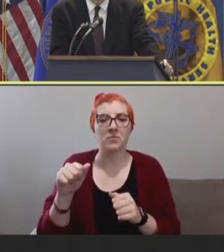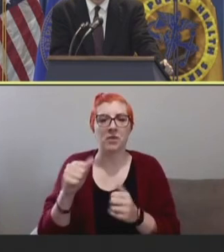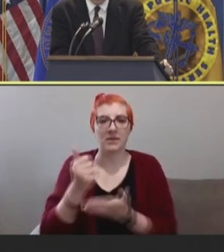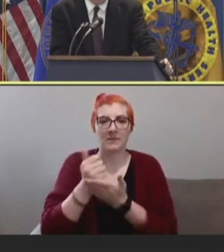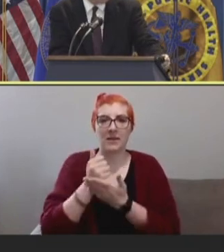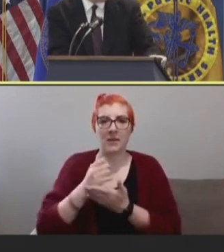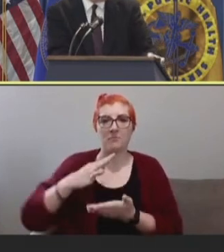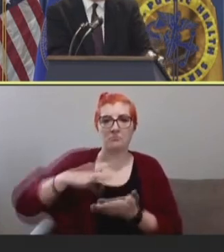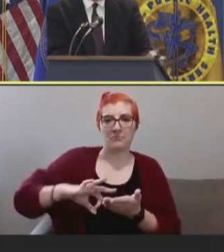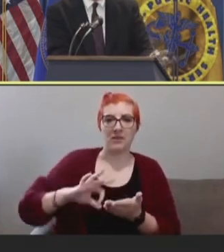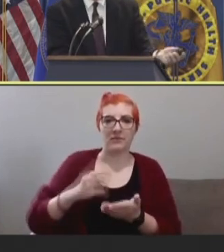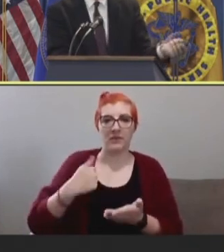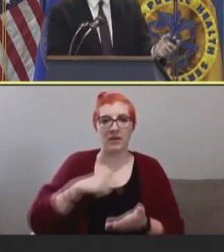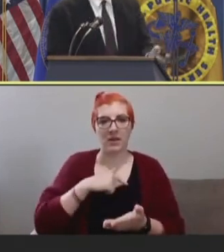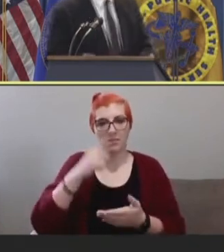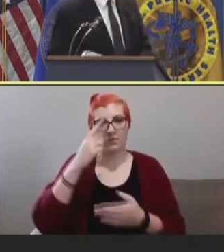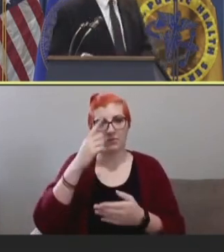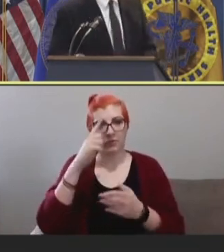vaccine confidence.